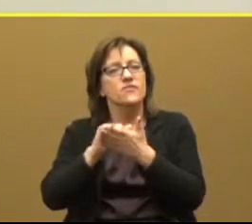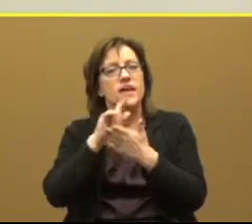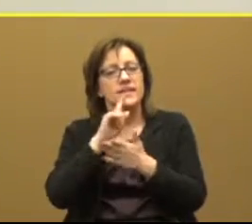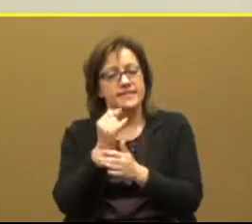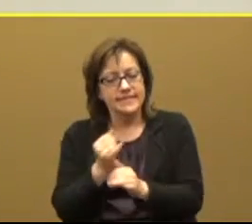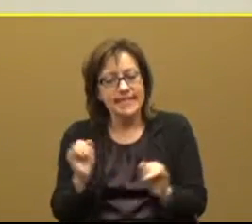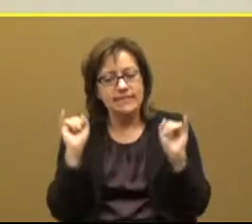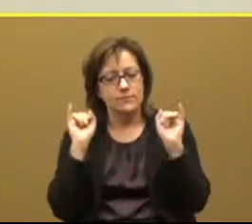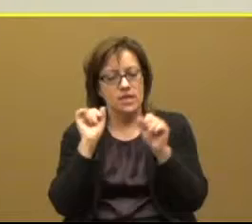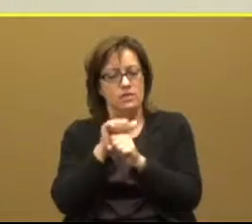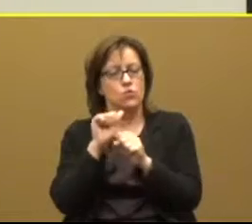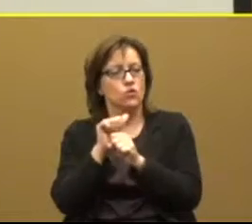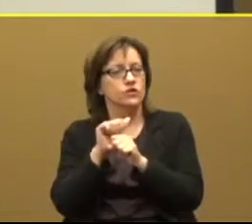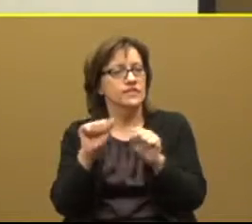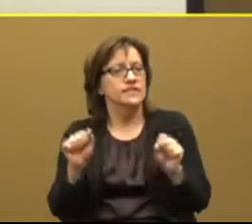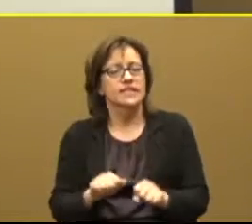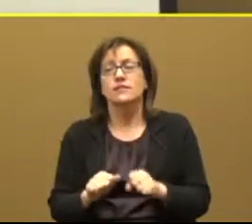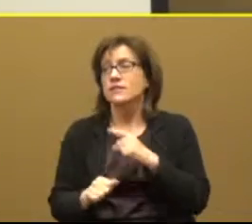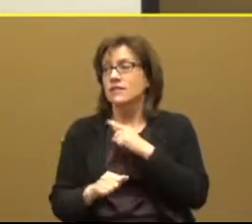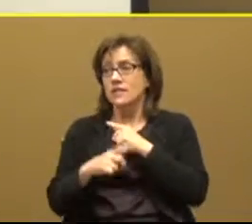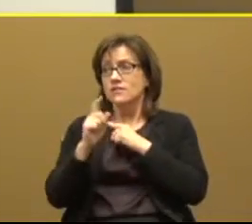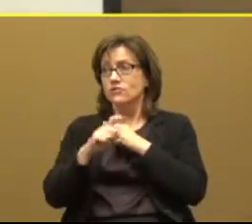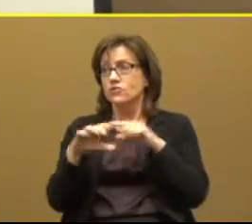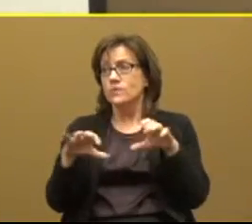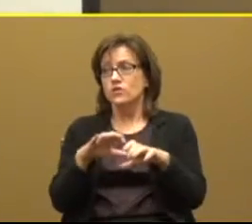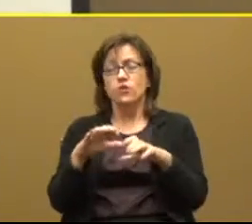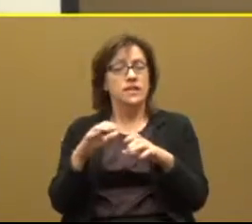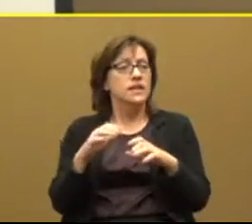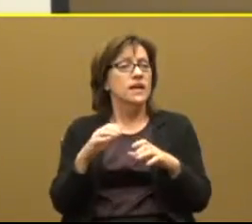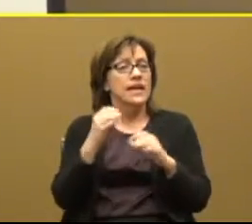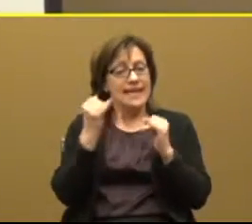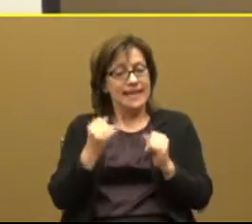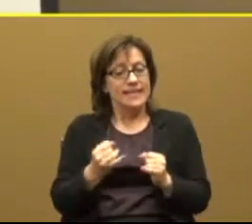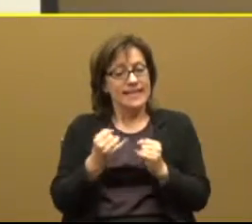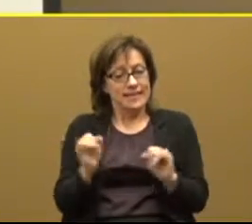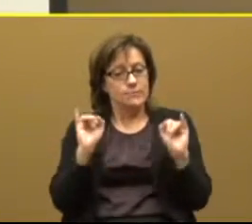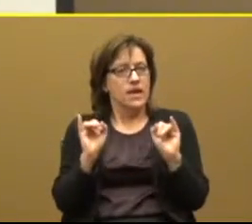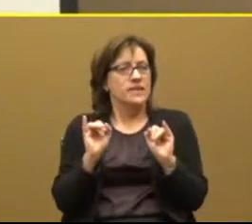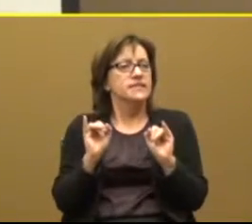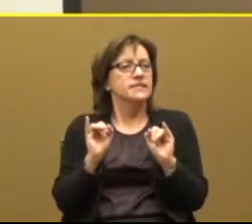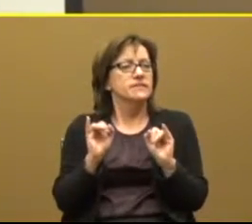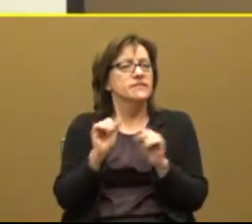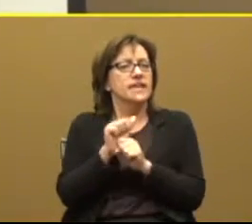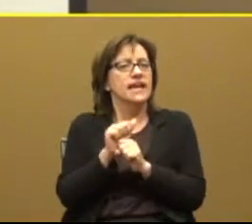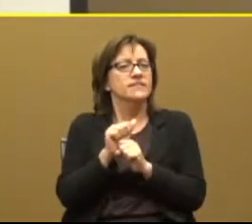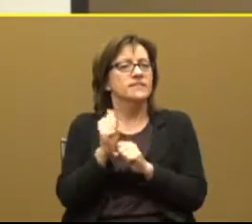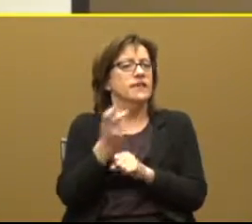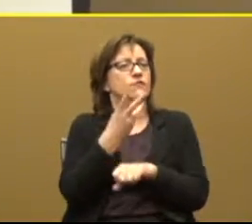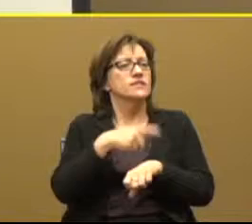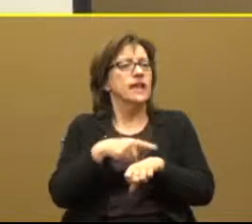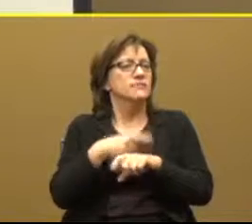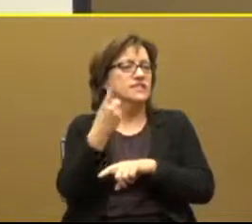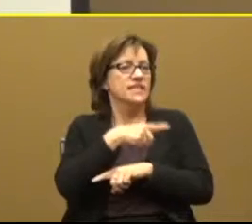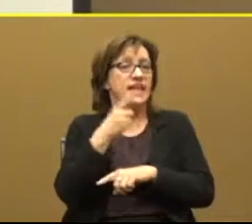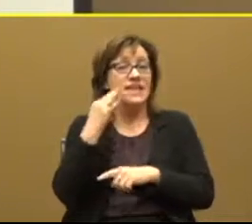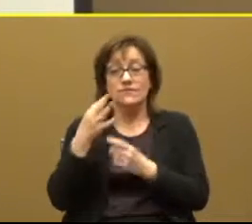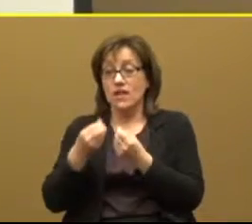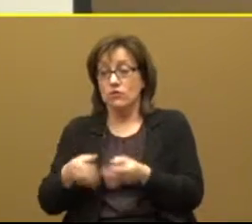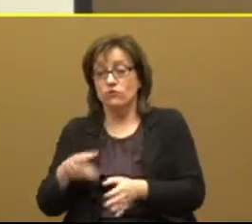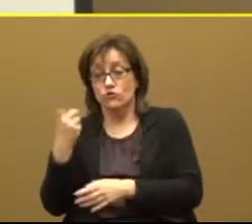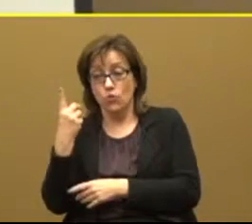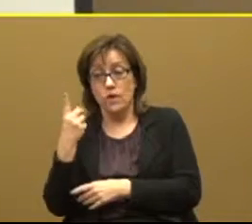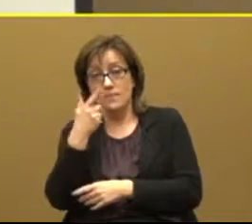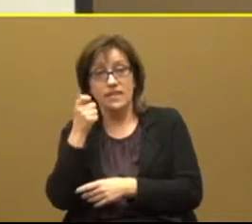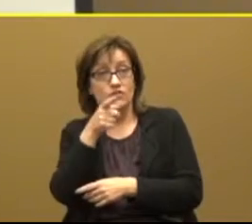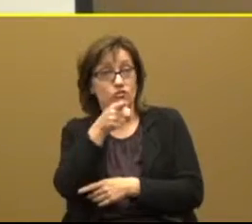independent. They should be doing independent tasks multiple times a day. So if they lose one of them because you're there, I would say that